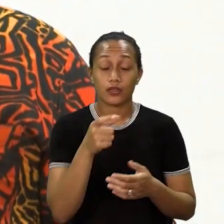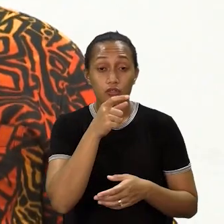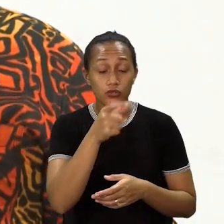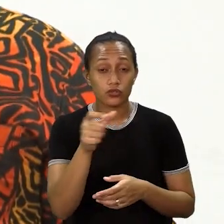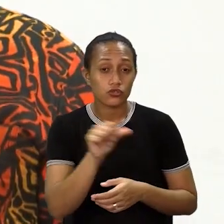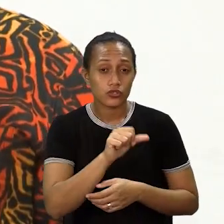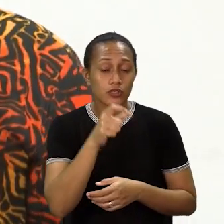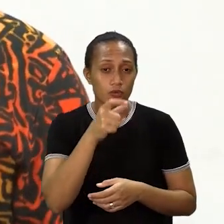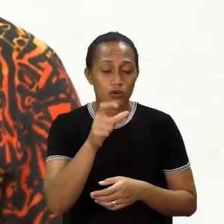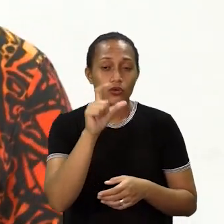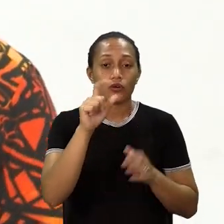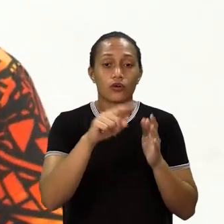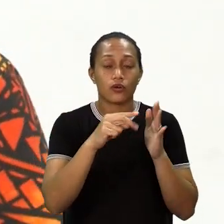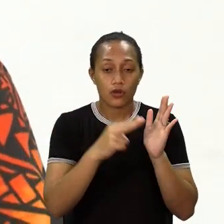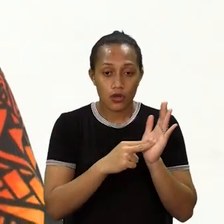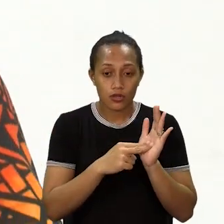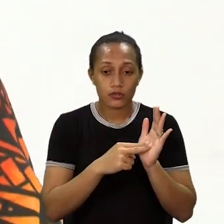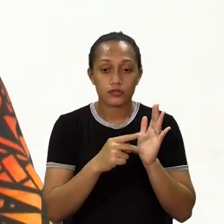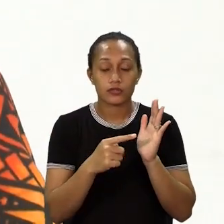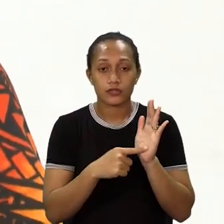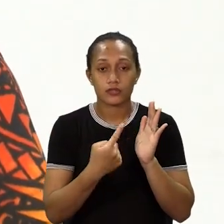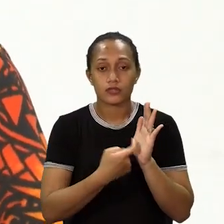replacing the letters